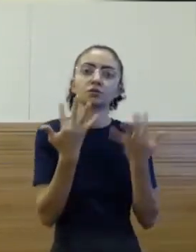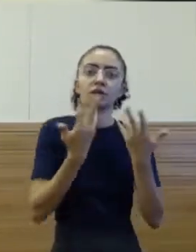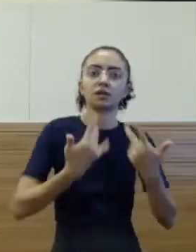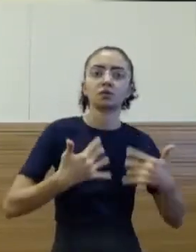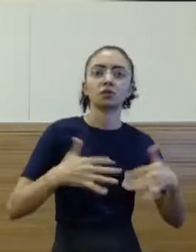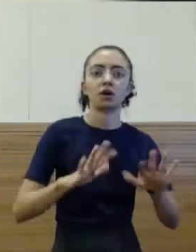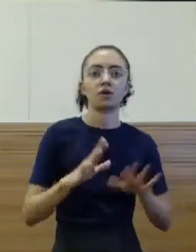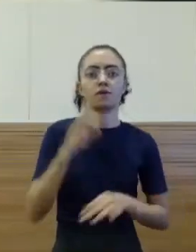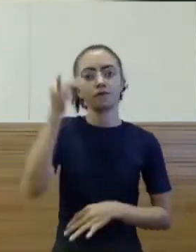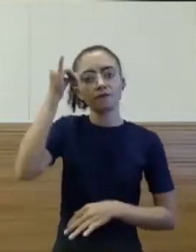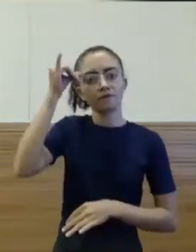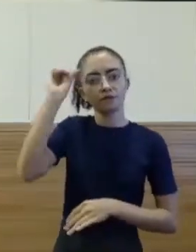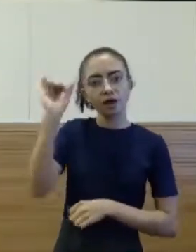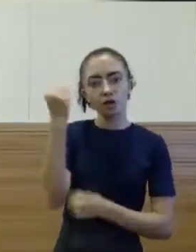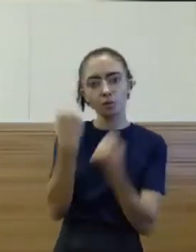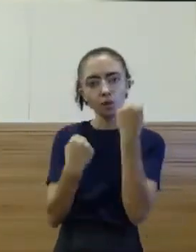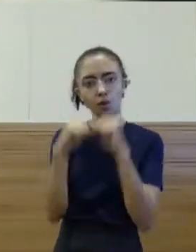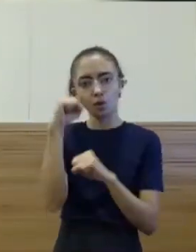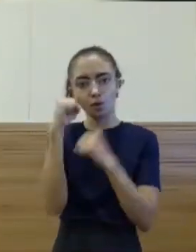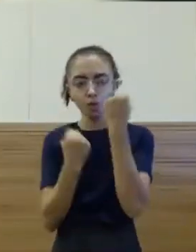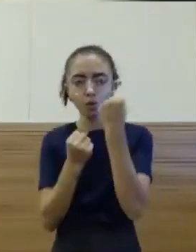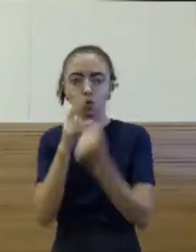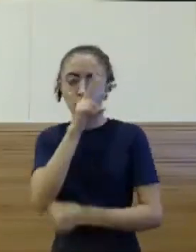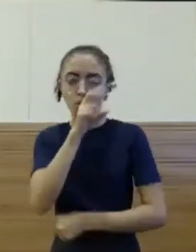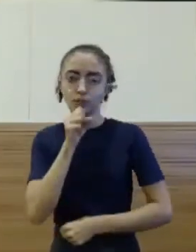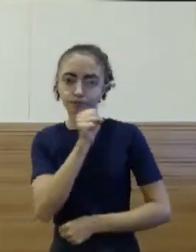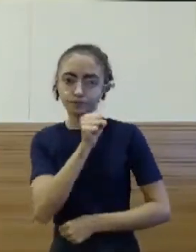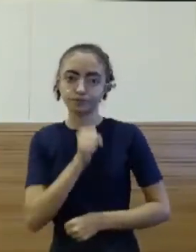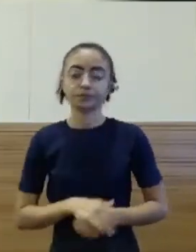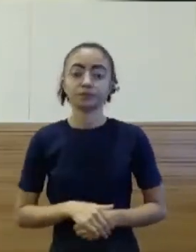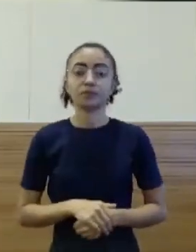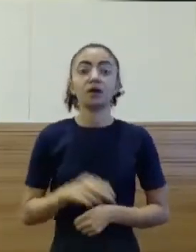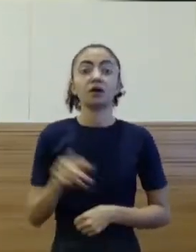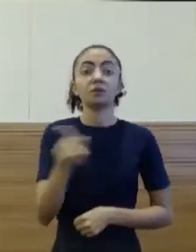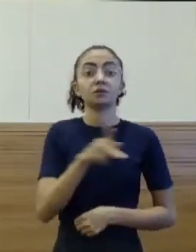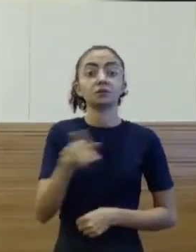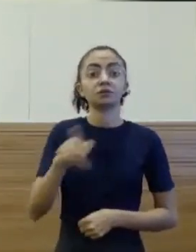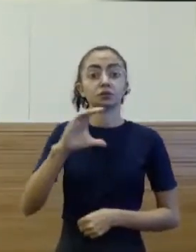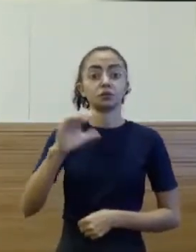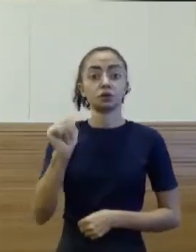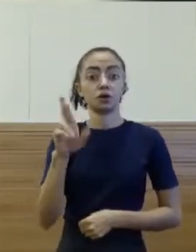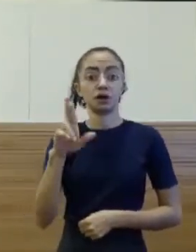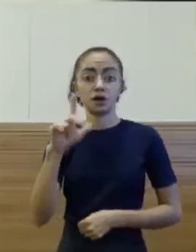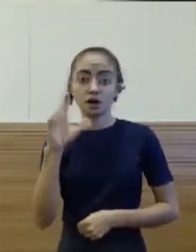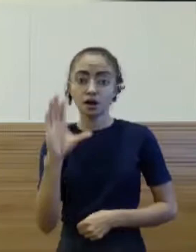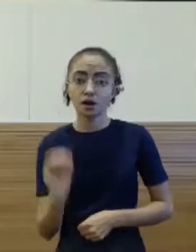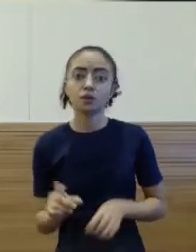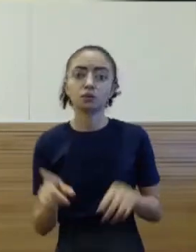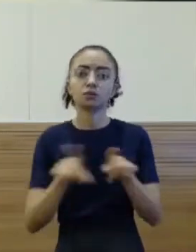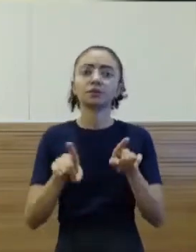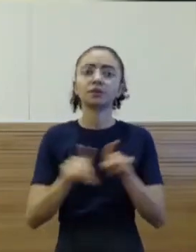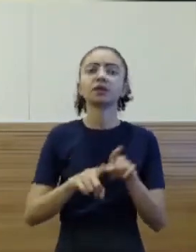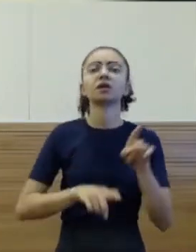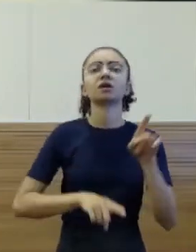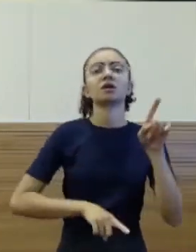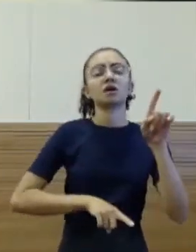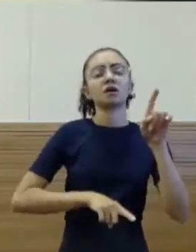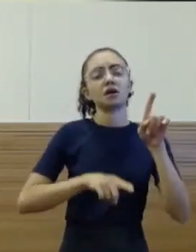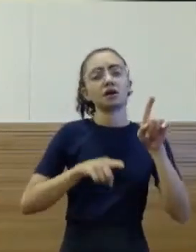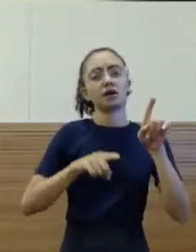minimally processed foods and avoiding the ultra processed one. Professor Carlos is here, but the Brazilian